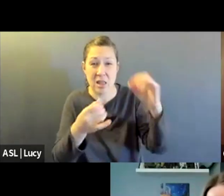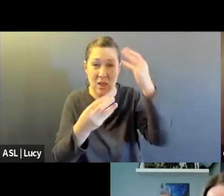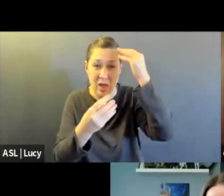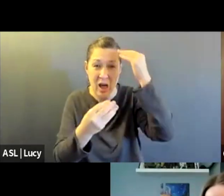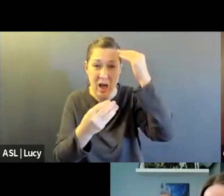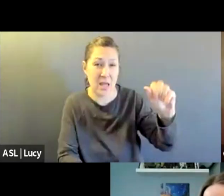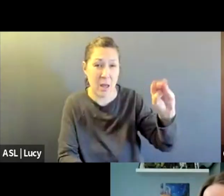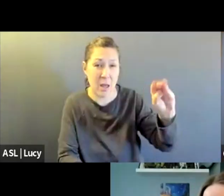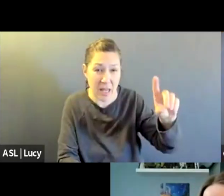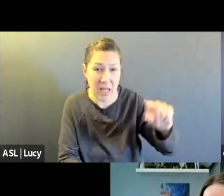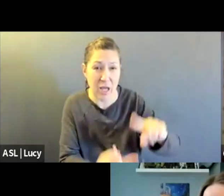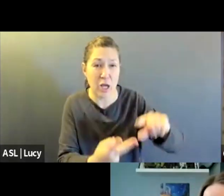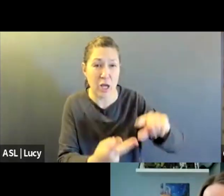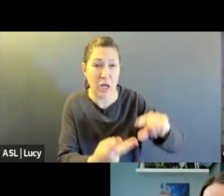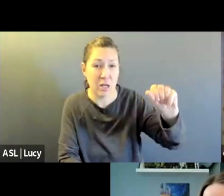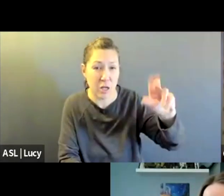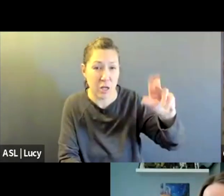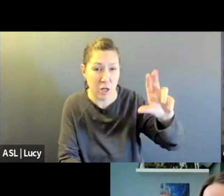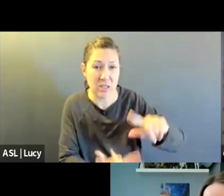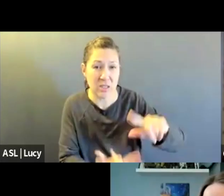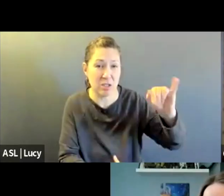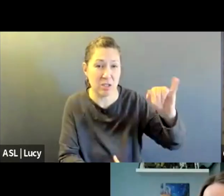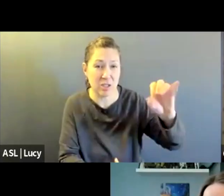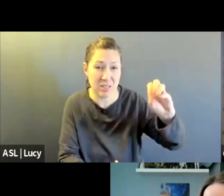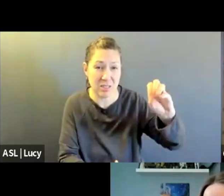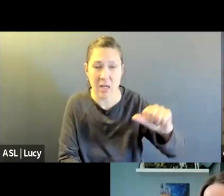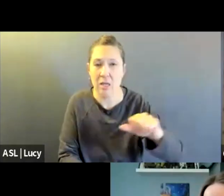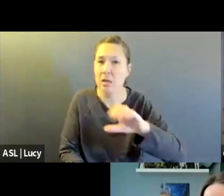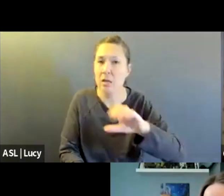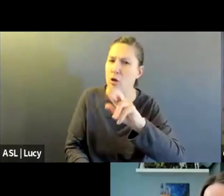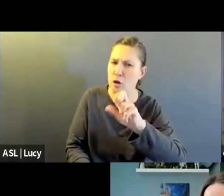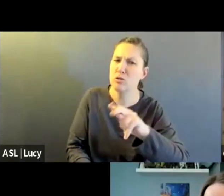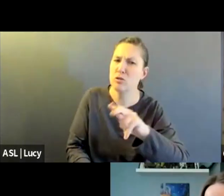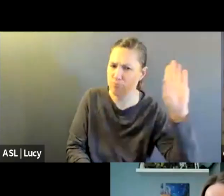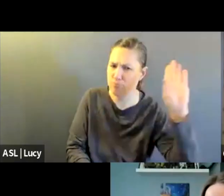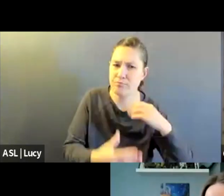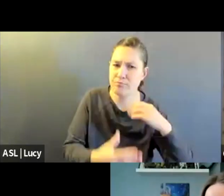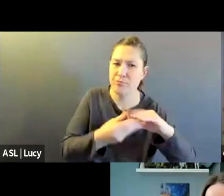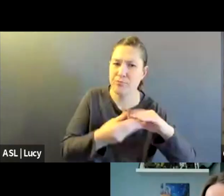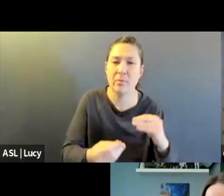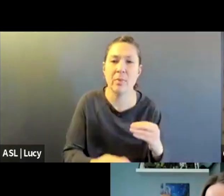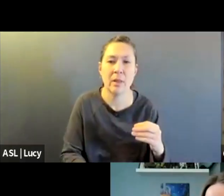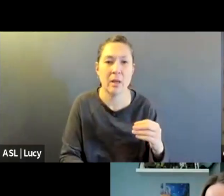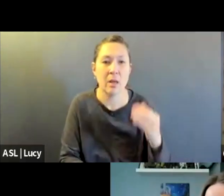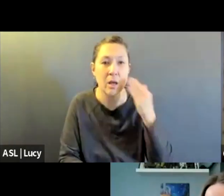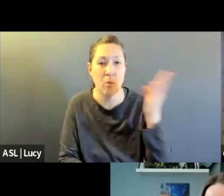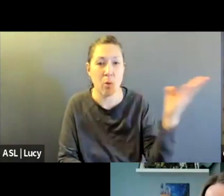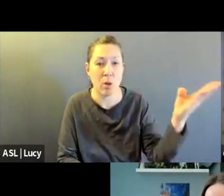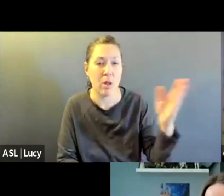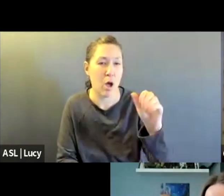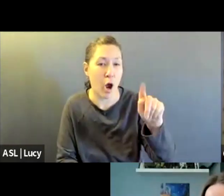statements before I hand it back to the roundtable to close us out? Yeah, I would love to just say, over at Arts